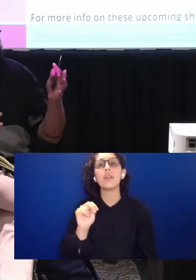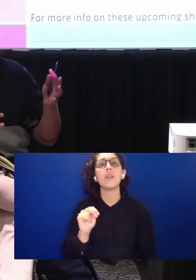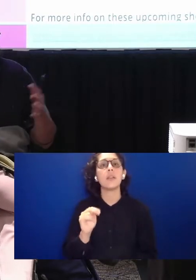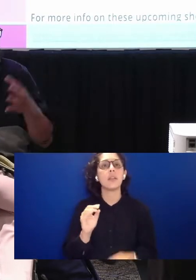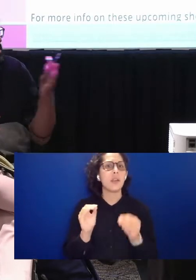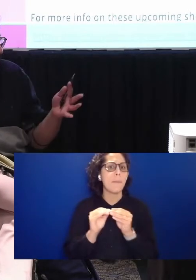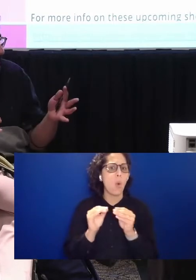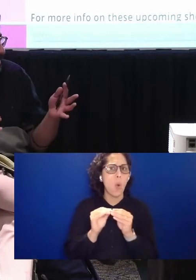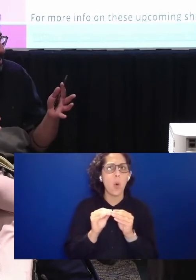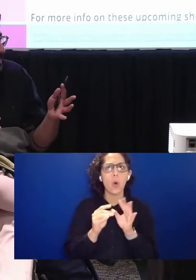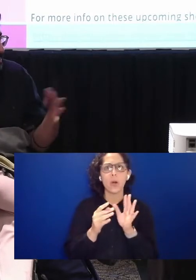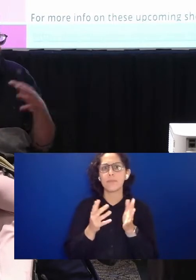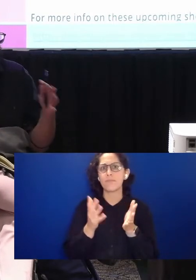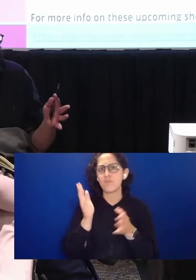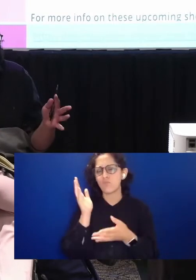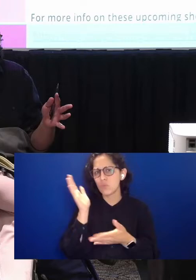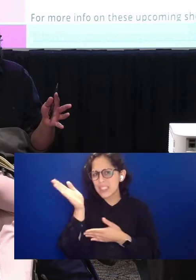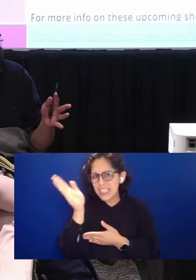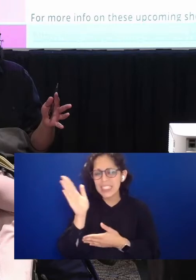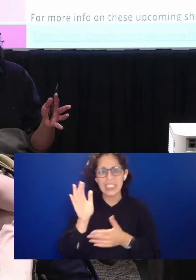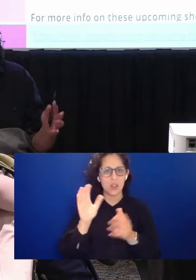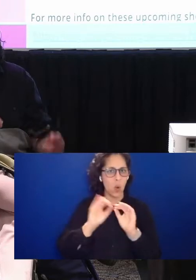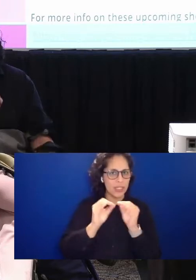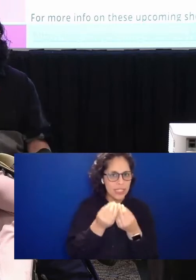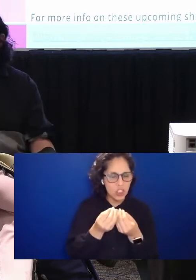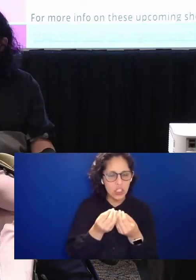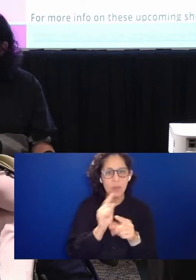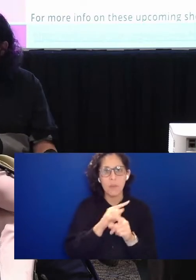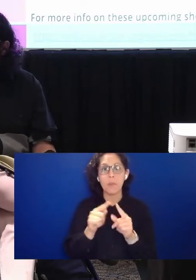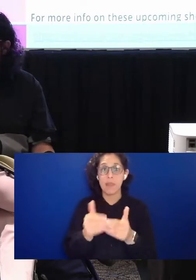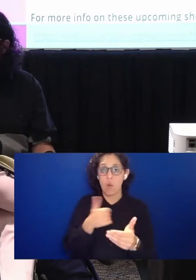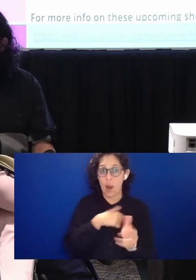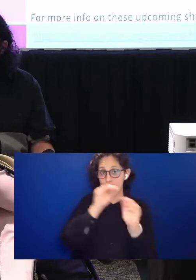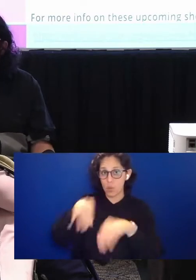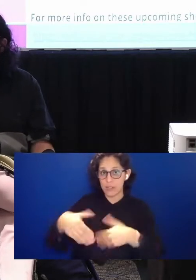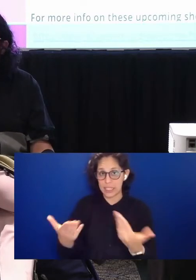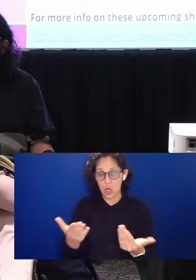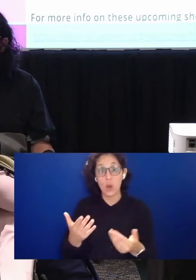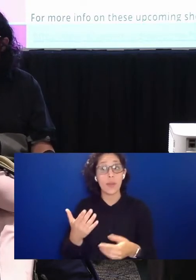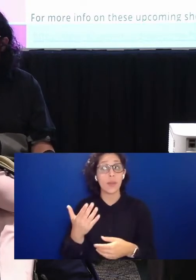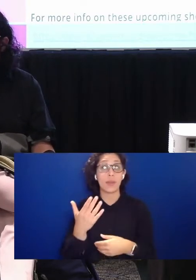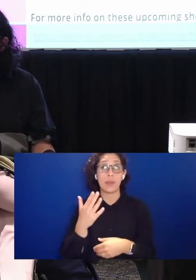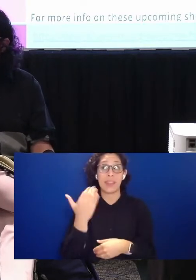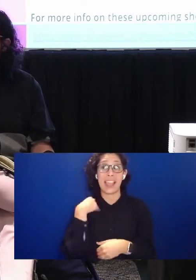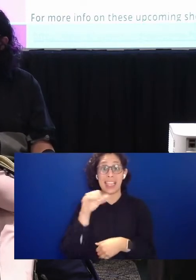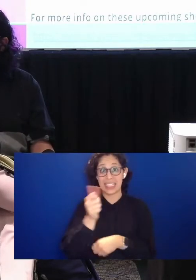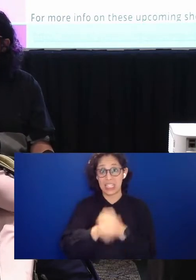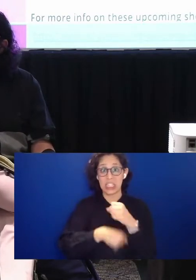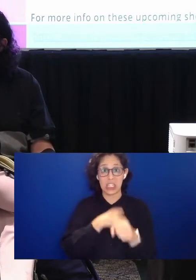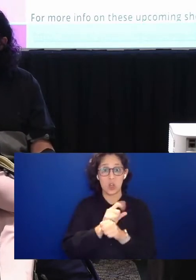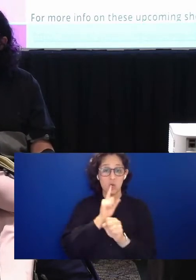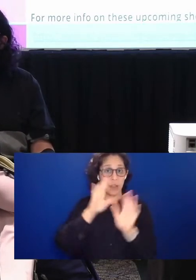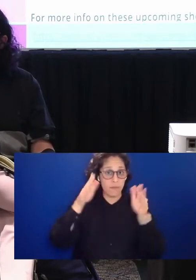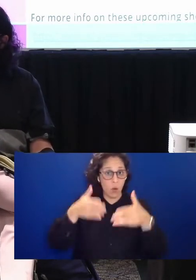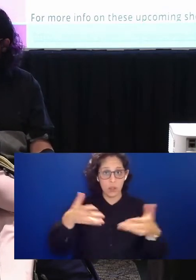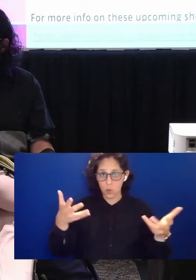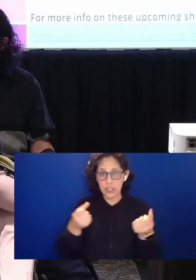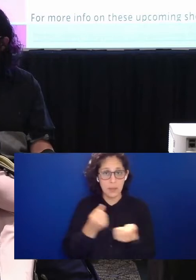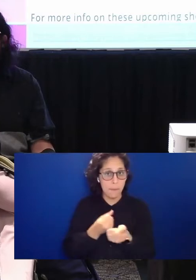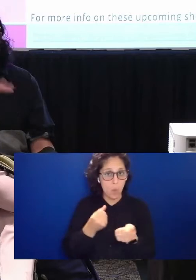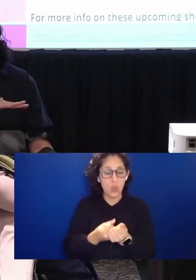even veering towards rental organizations before I moved here. And in the last decade, they both really focused on supporting